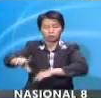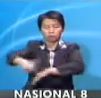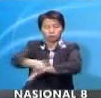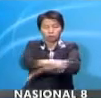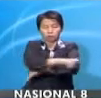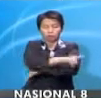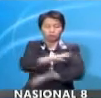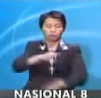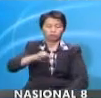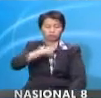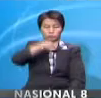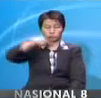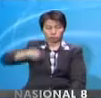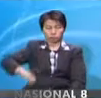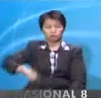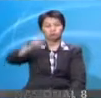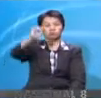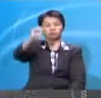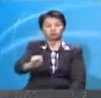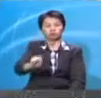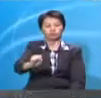Selatan.